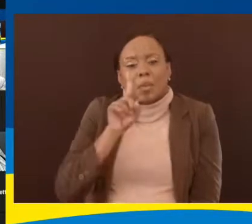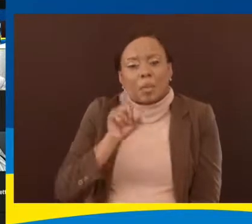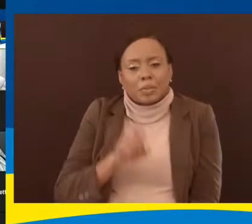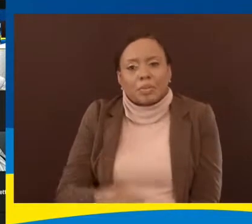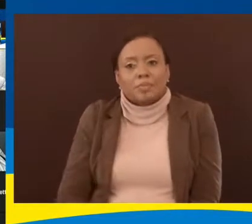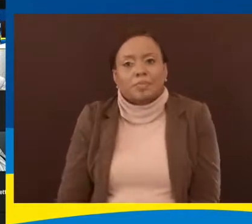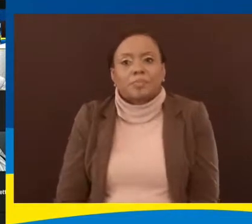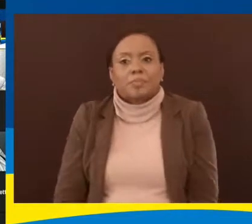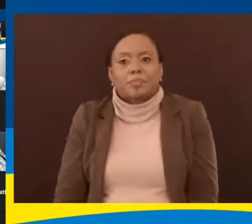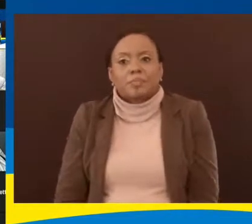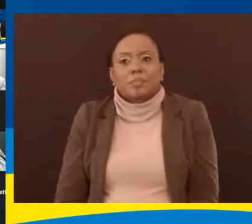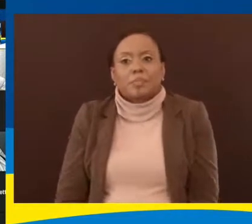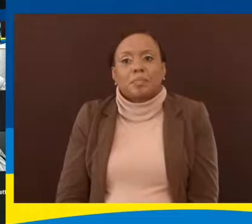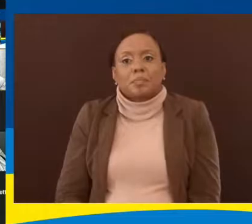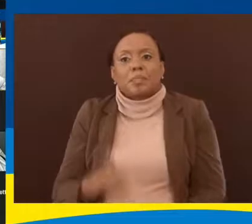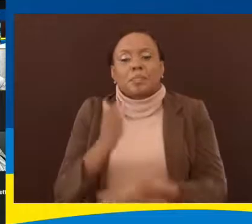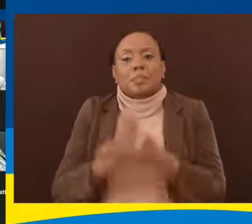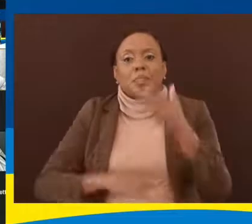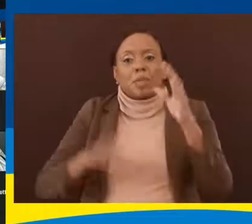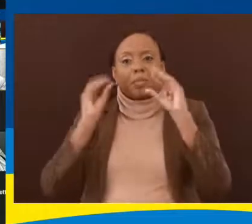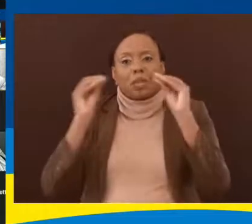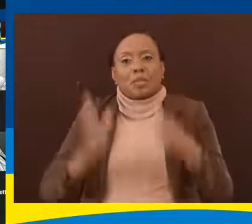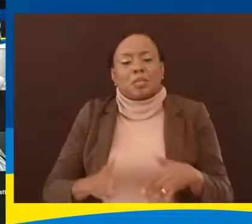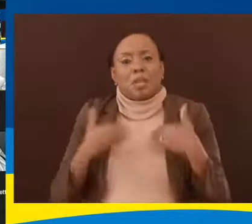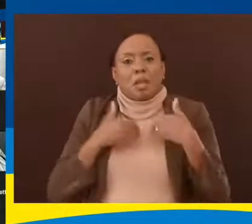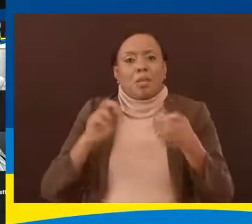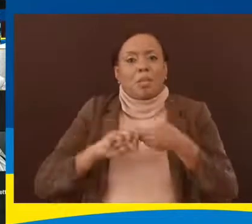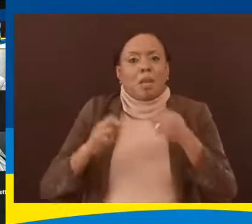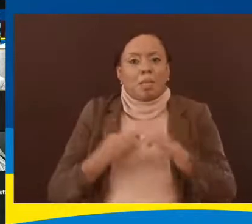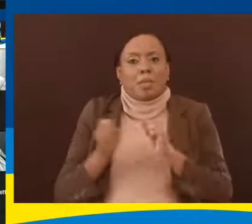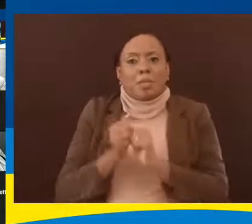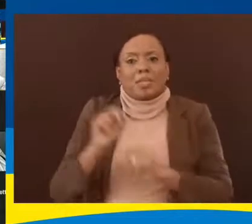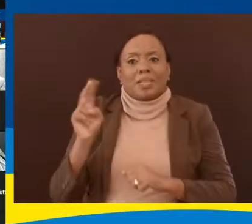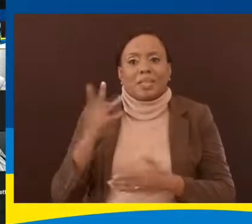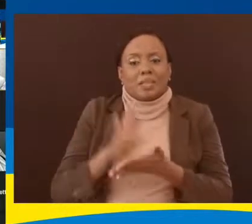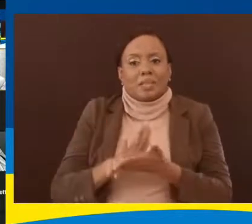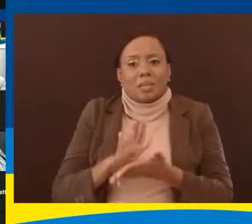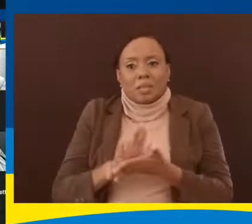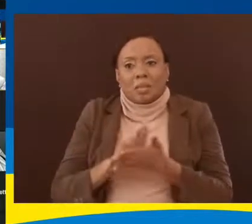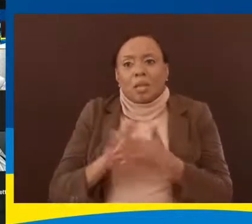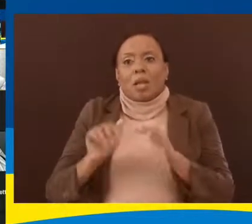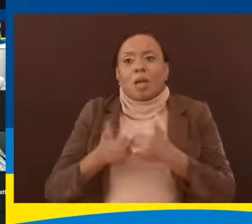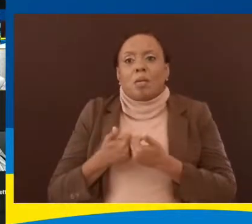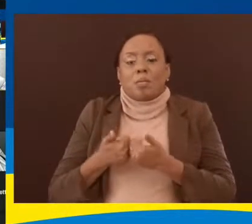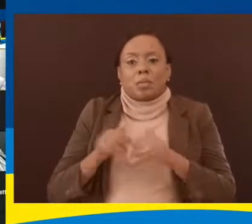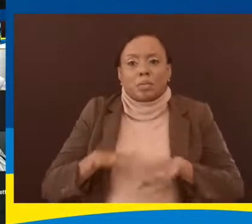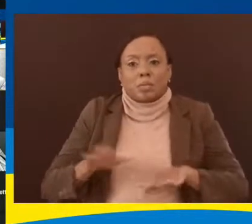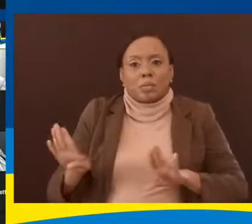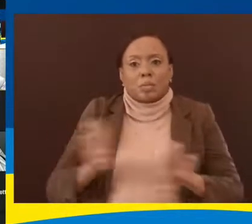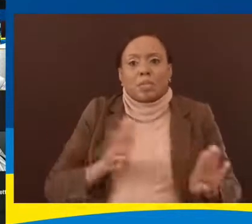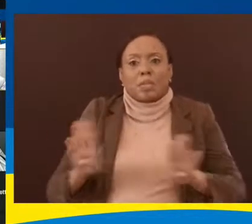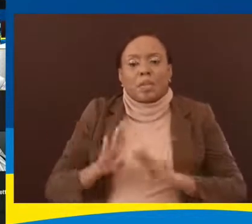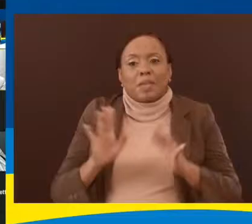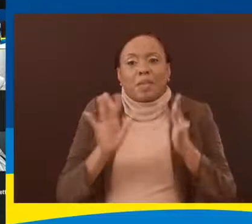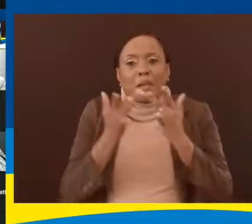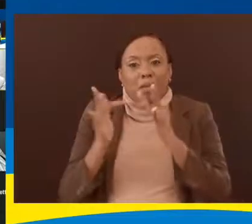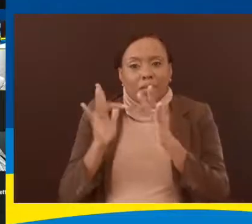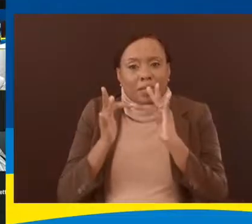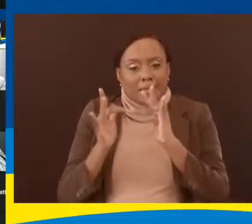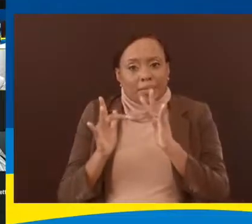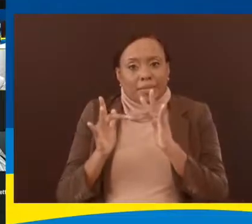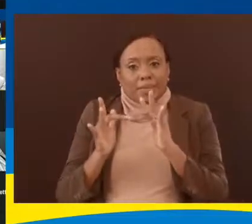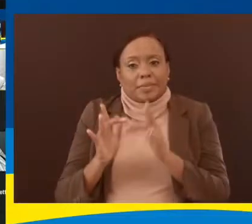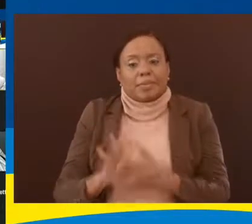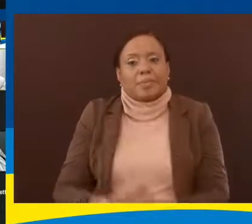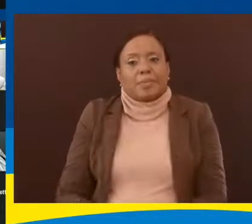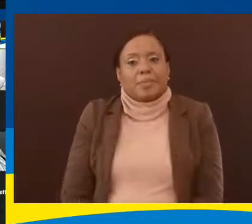been reported having at the secondary level with how the children behave and interact online. And I